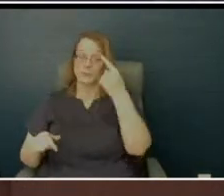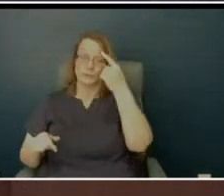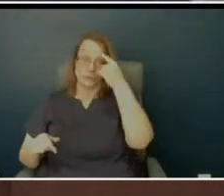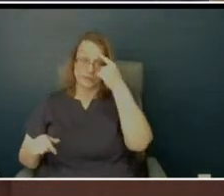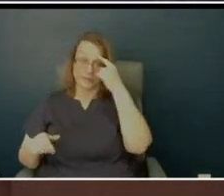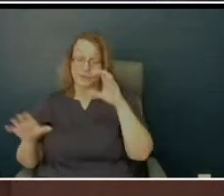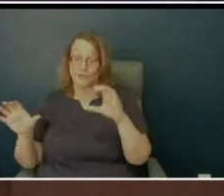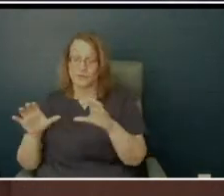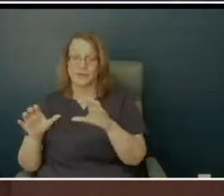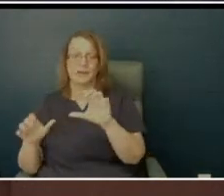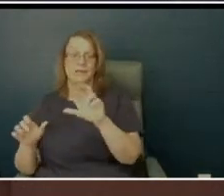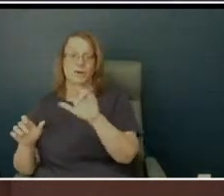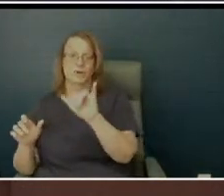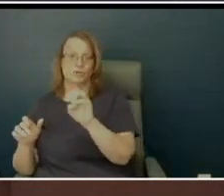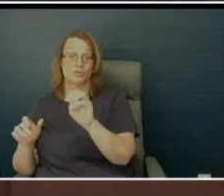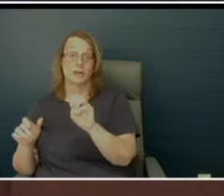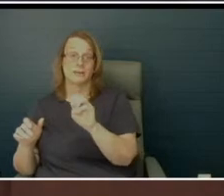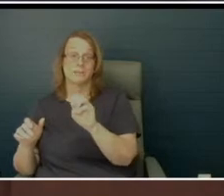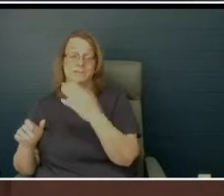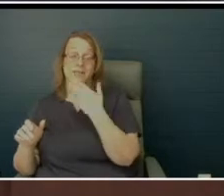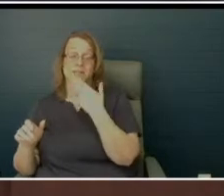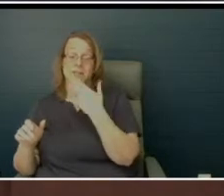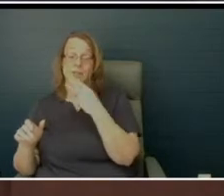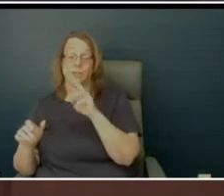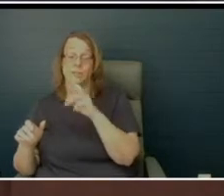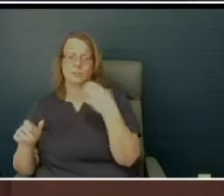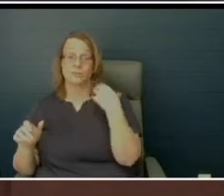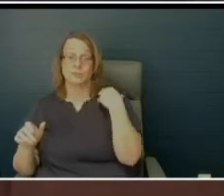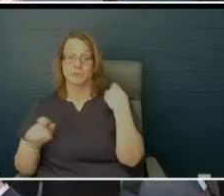crime. Thank you, Mr. Chairman. I yield back.